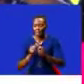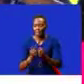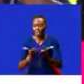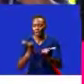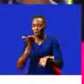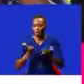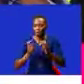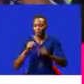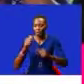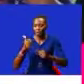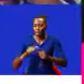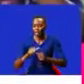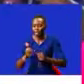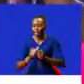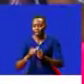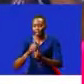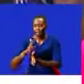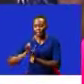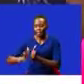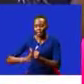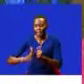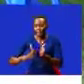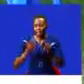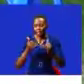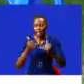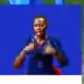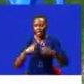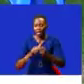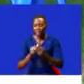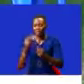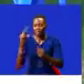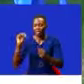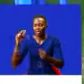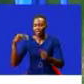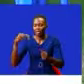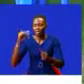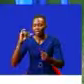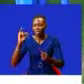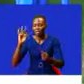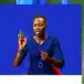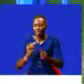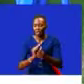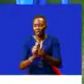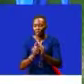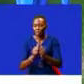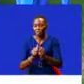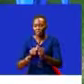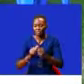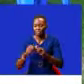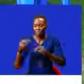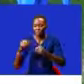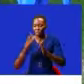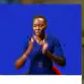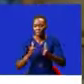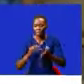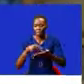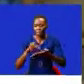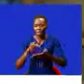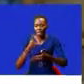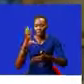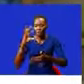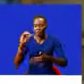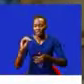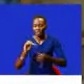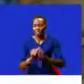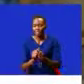compared to any other scheme. Of course, we have the NHIF, which local or common mwananchi pays for